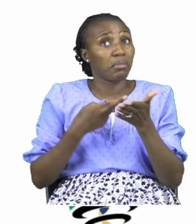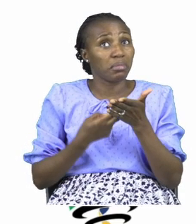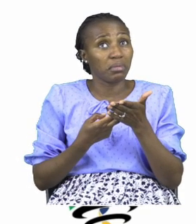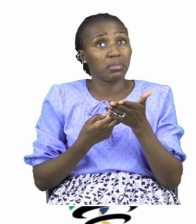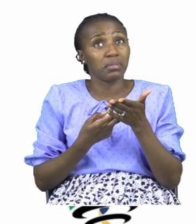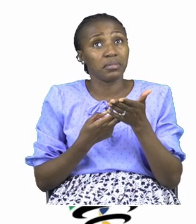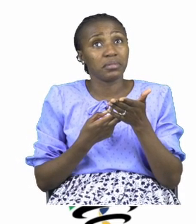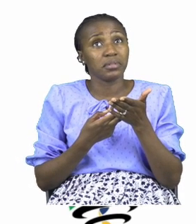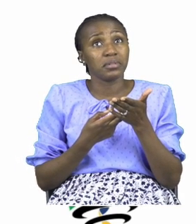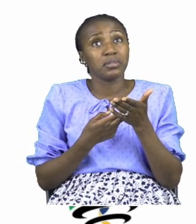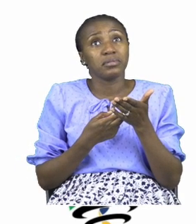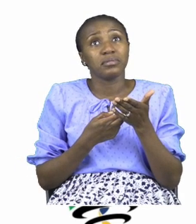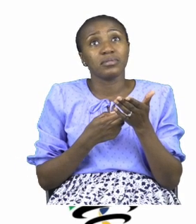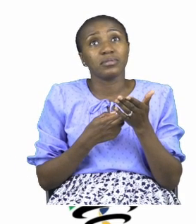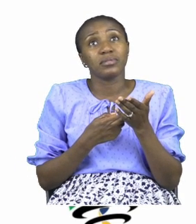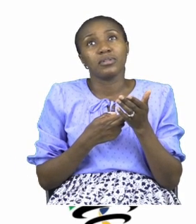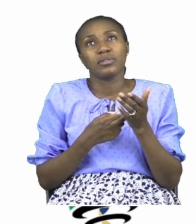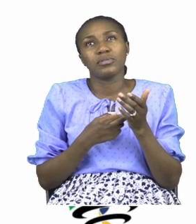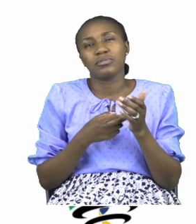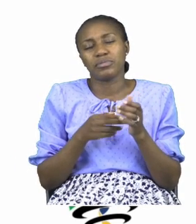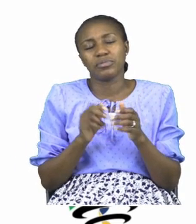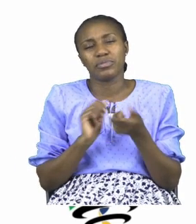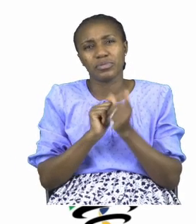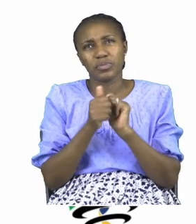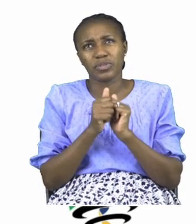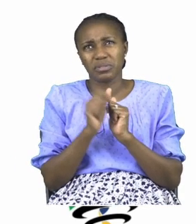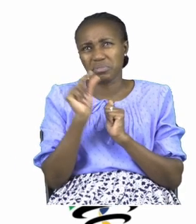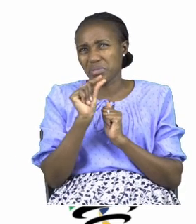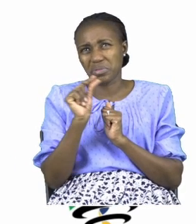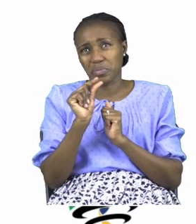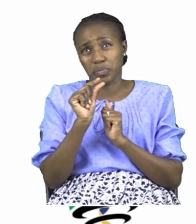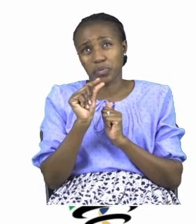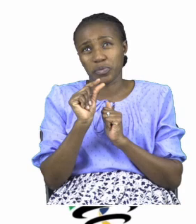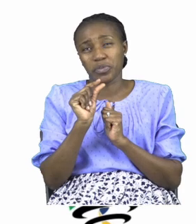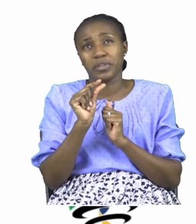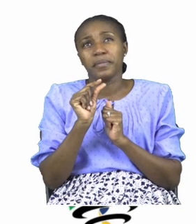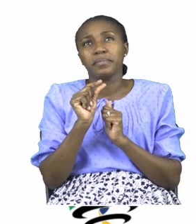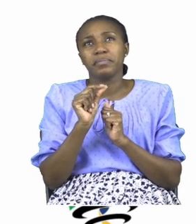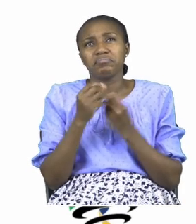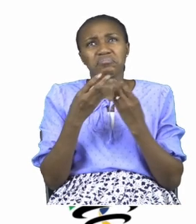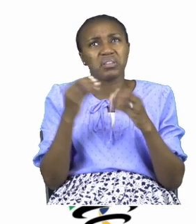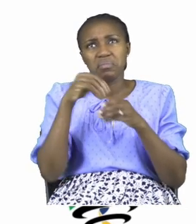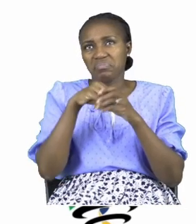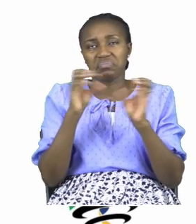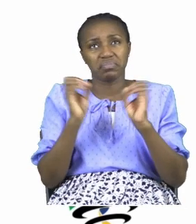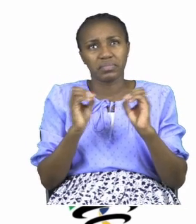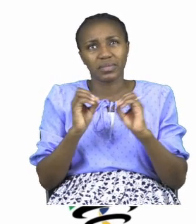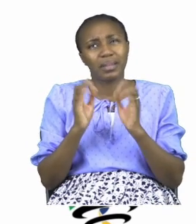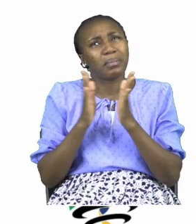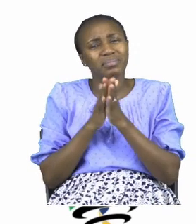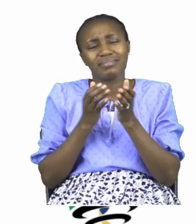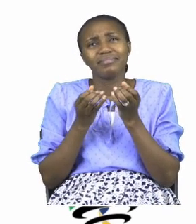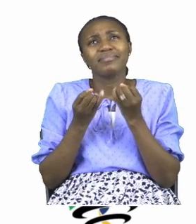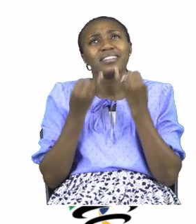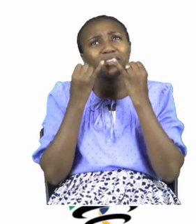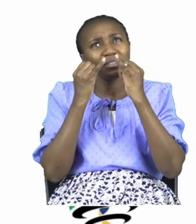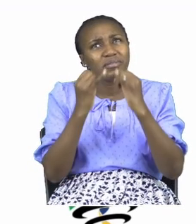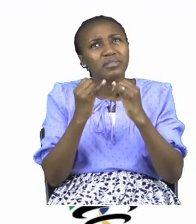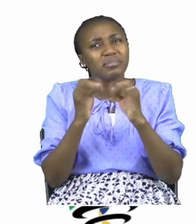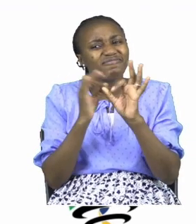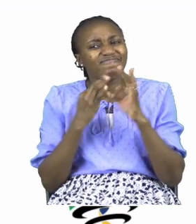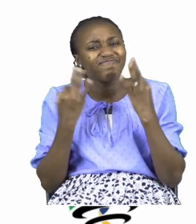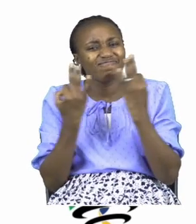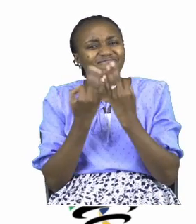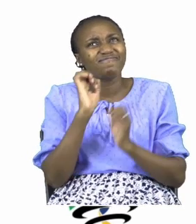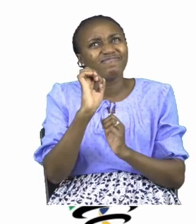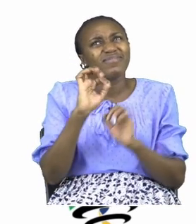one of the smaller sport codes in Namibia, you could say. Yes. So maybe tell us just a little bit about your federation, who are the